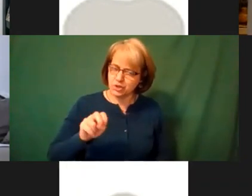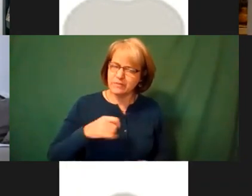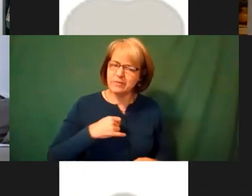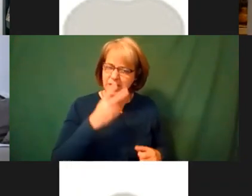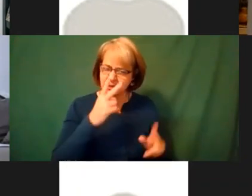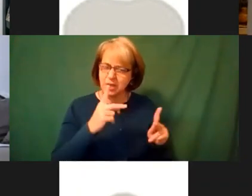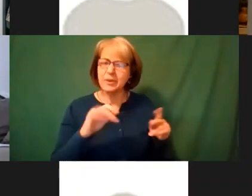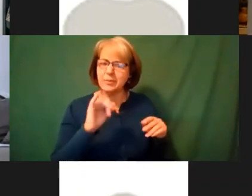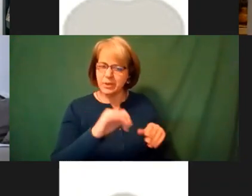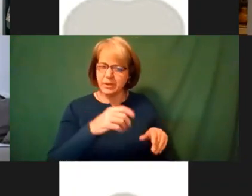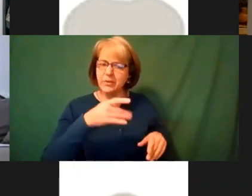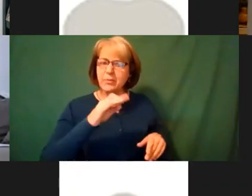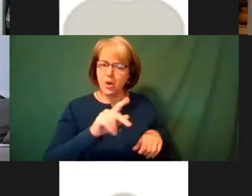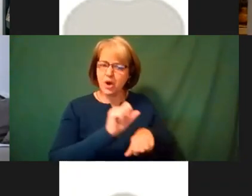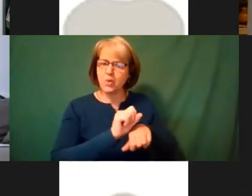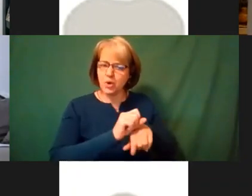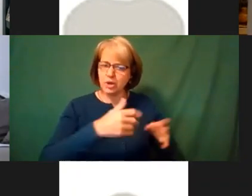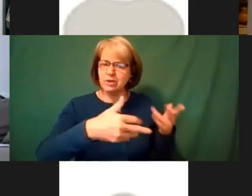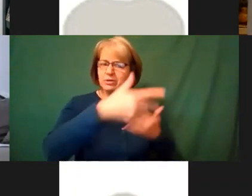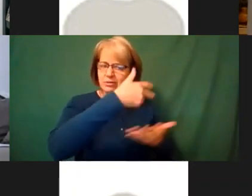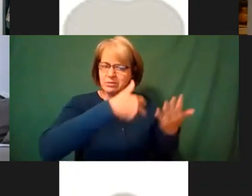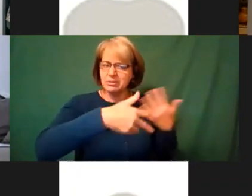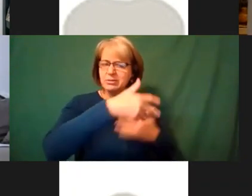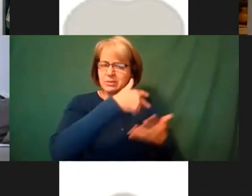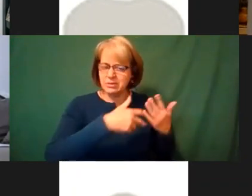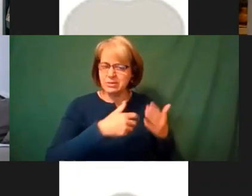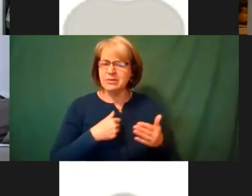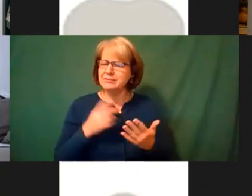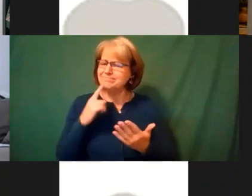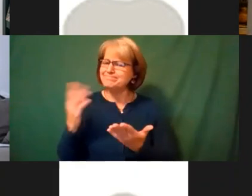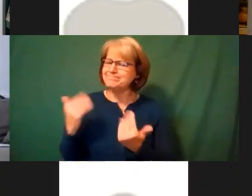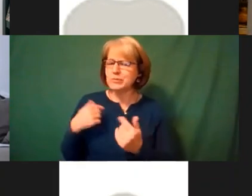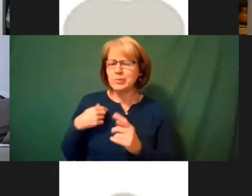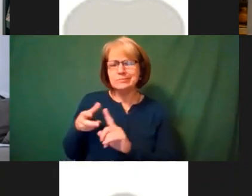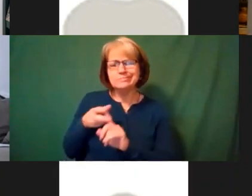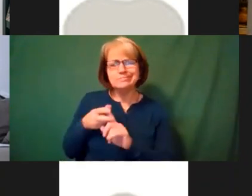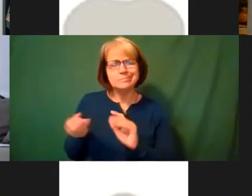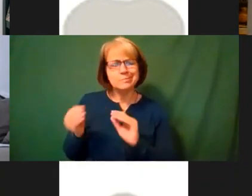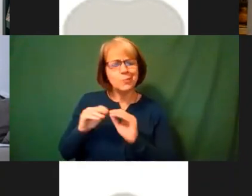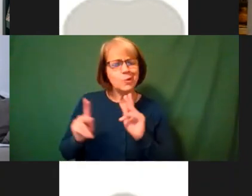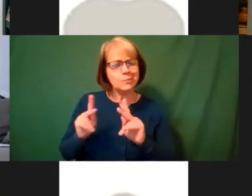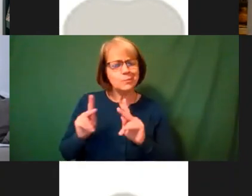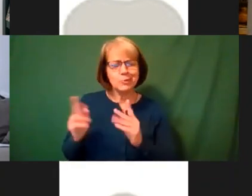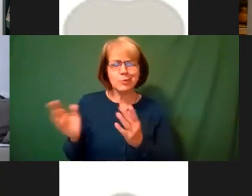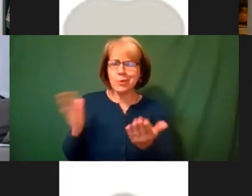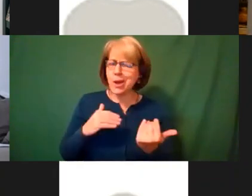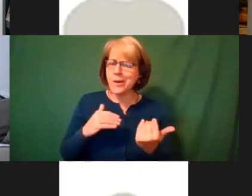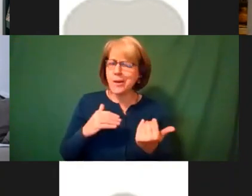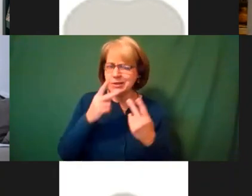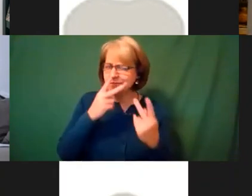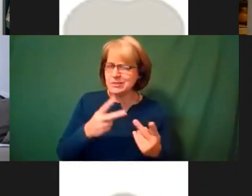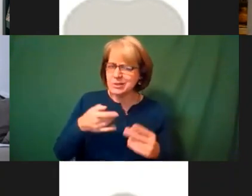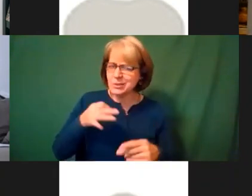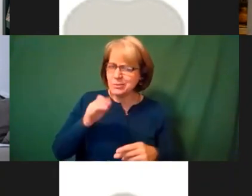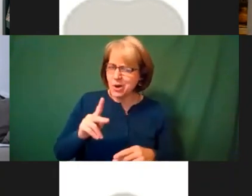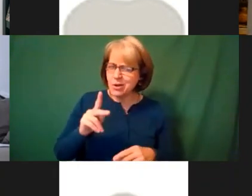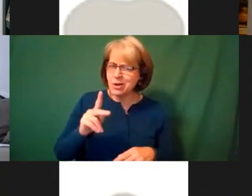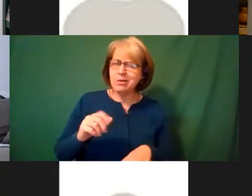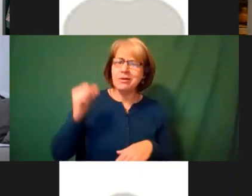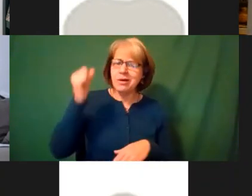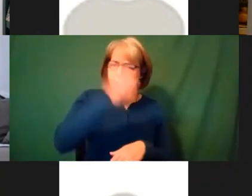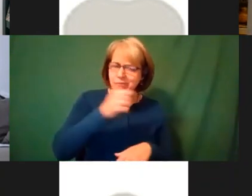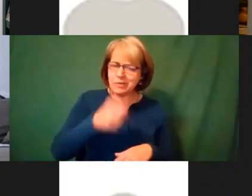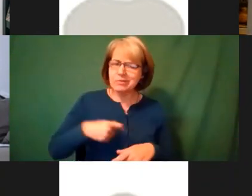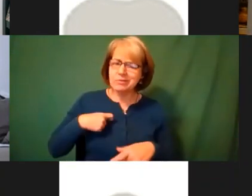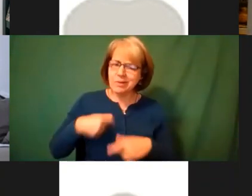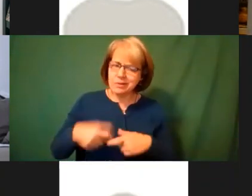park. And they were really interested in getting more African-American and Latinx folks and families out to the park. But they had a hard time doing